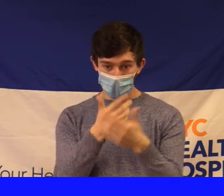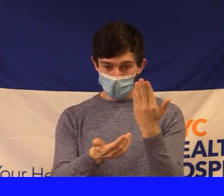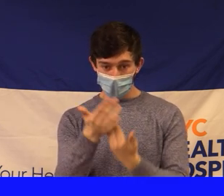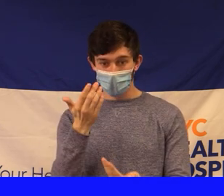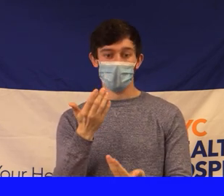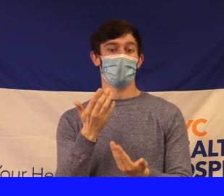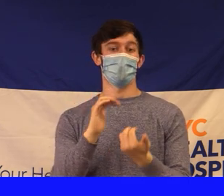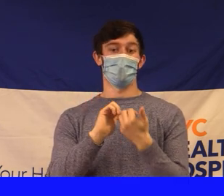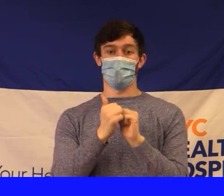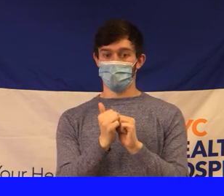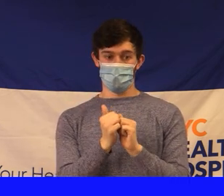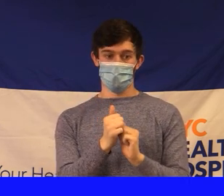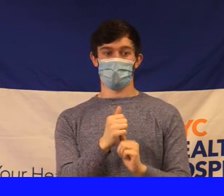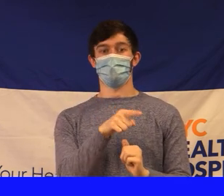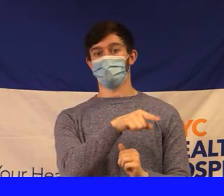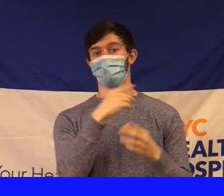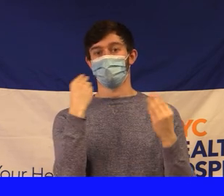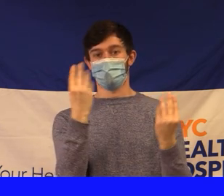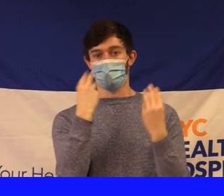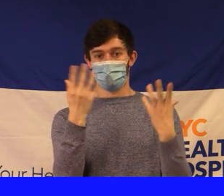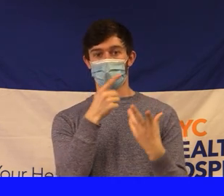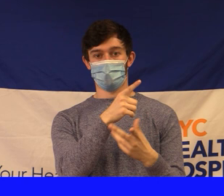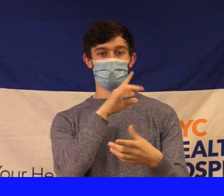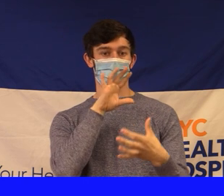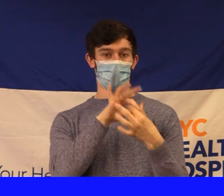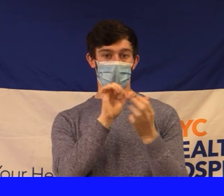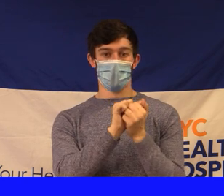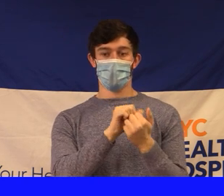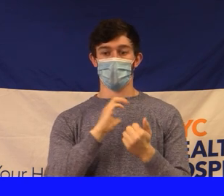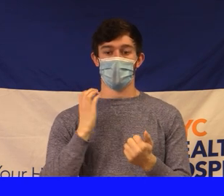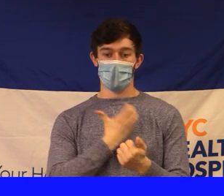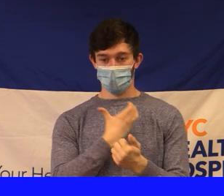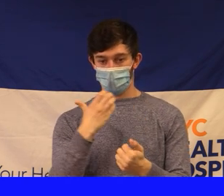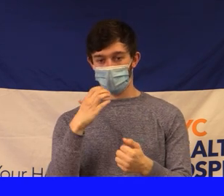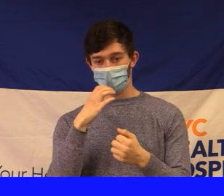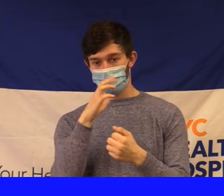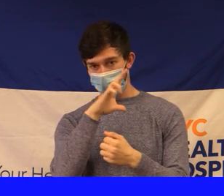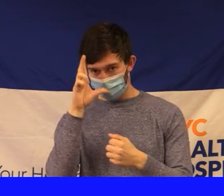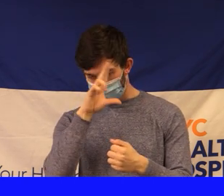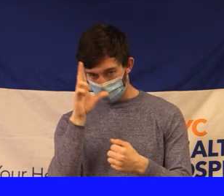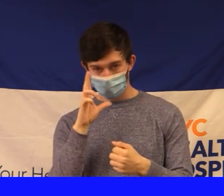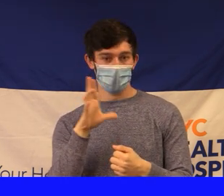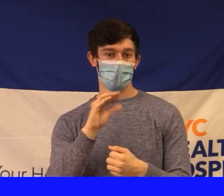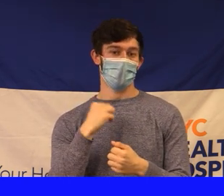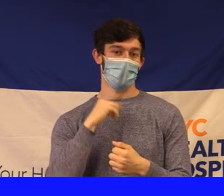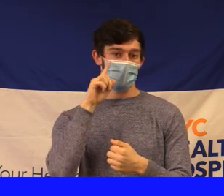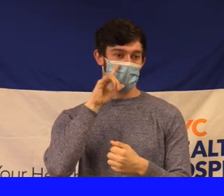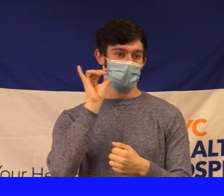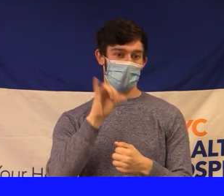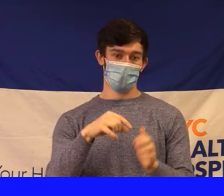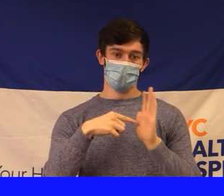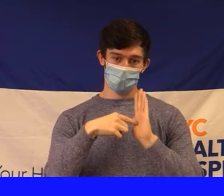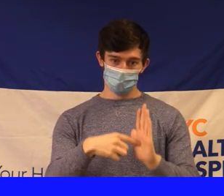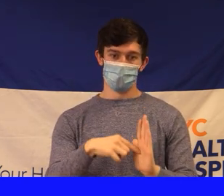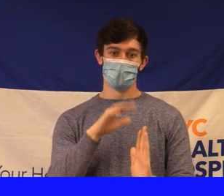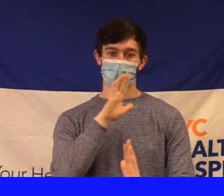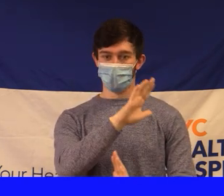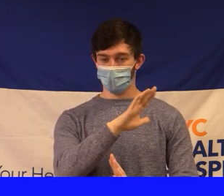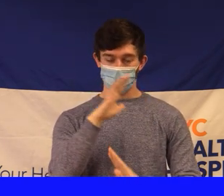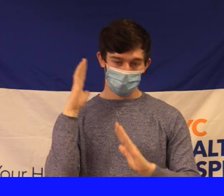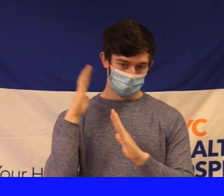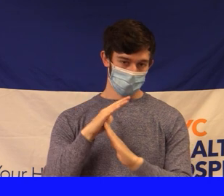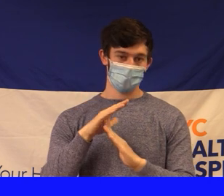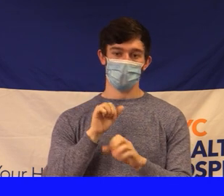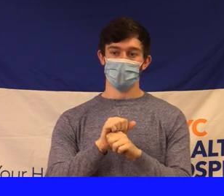how good the ambulance looked with our logo. And I think that really adds to it. However, I do have a couple